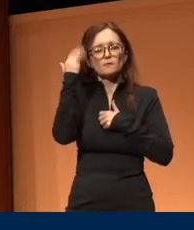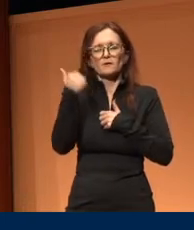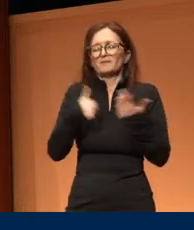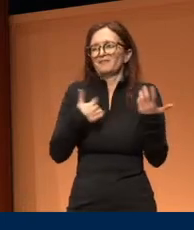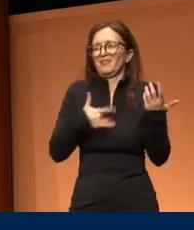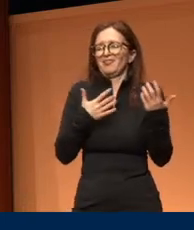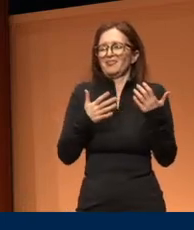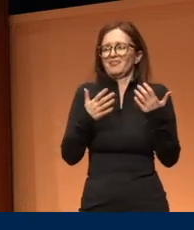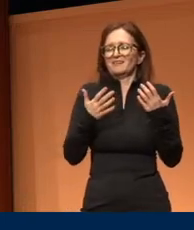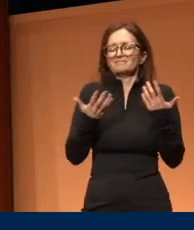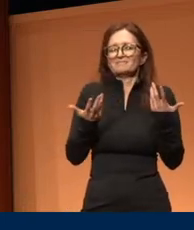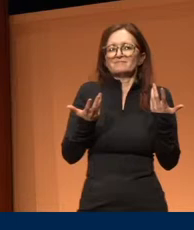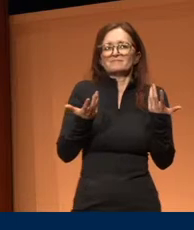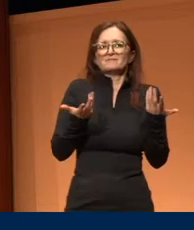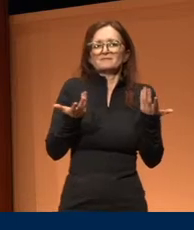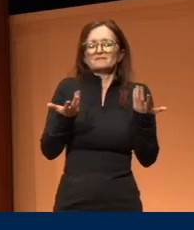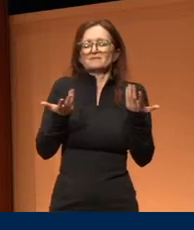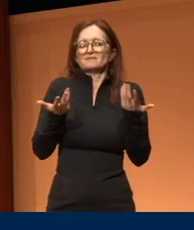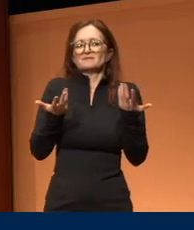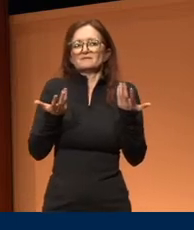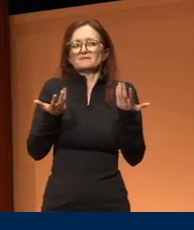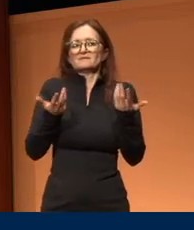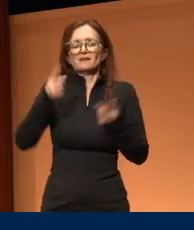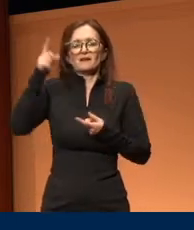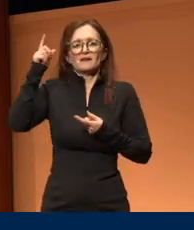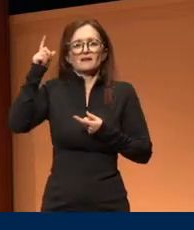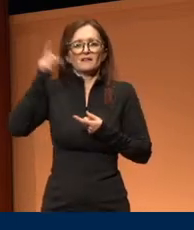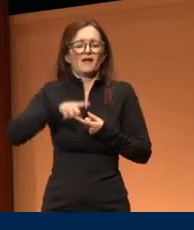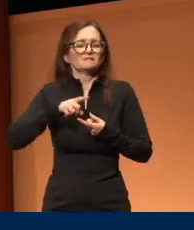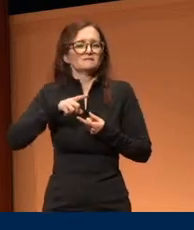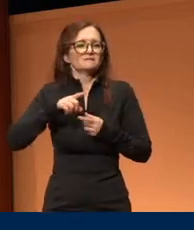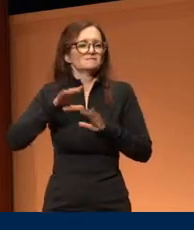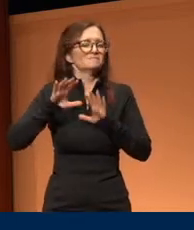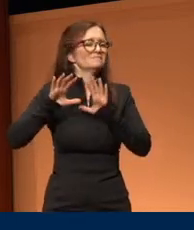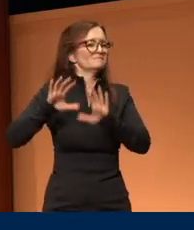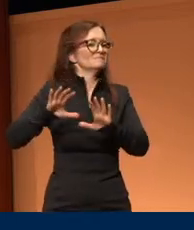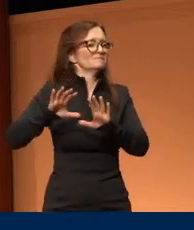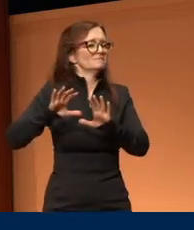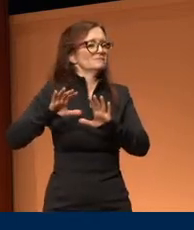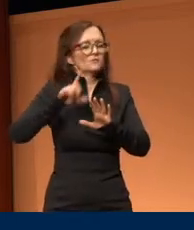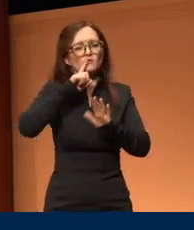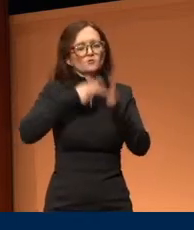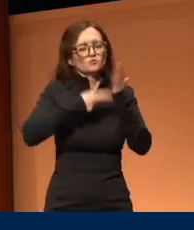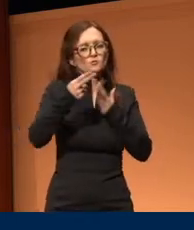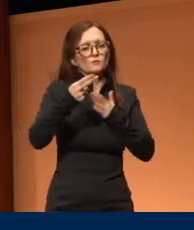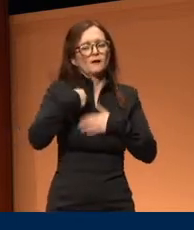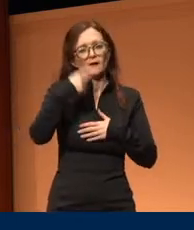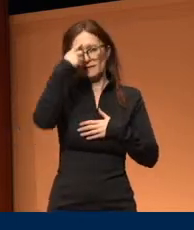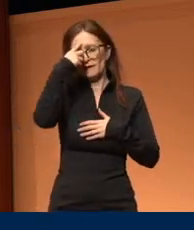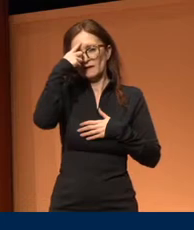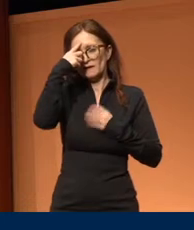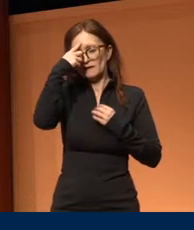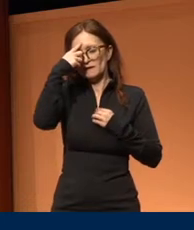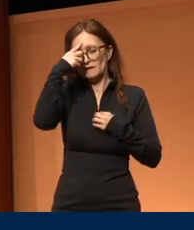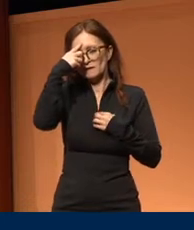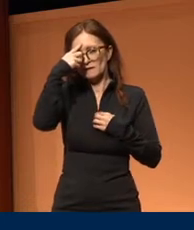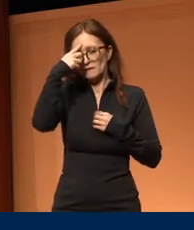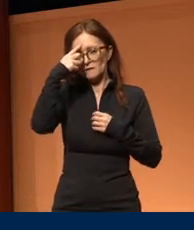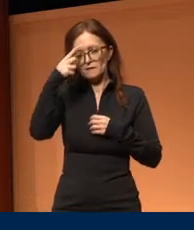hesitant or, you know, reluctant to use the vocabulary of truth. And I think the, you